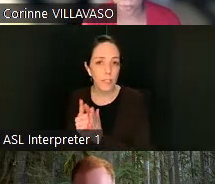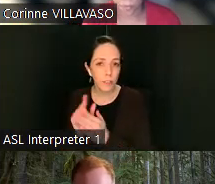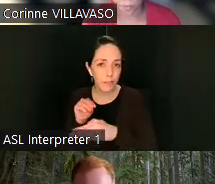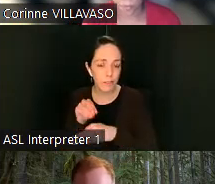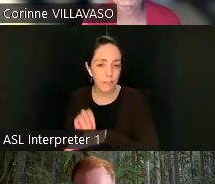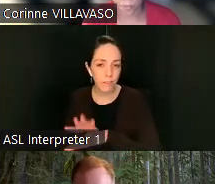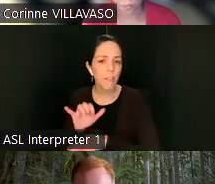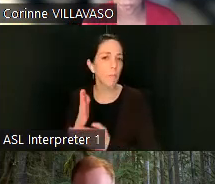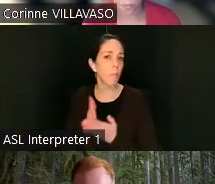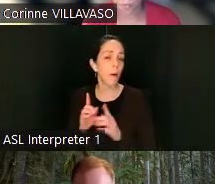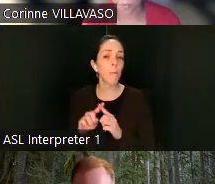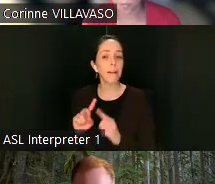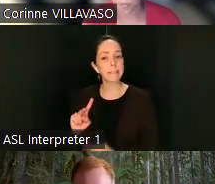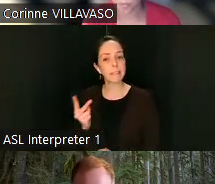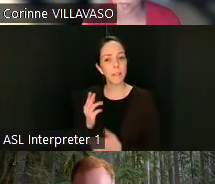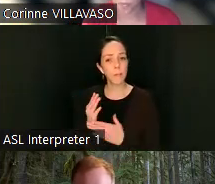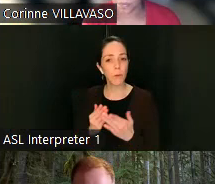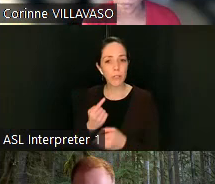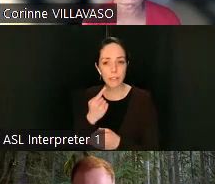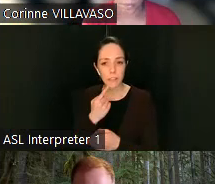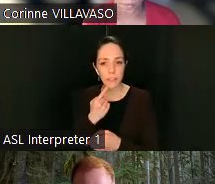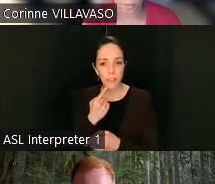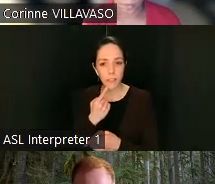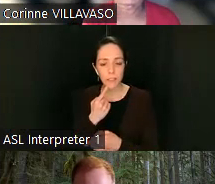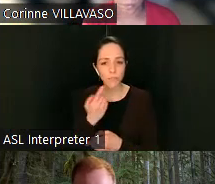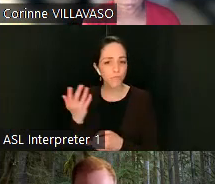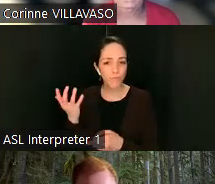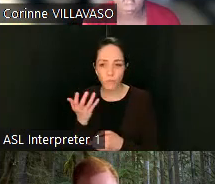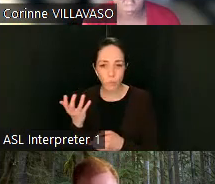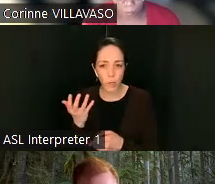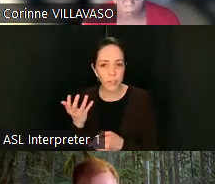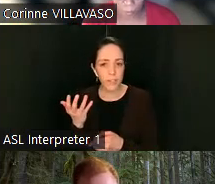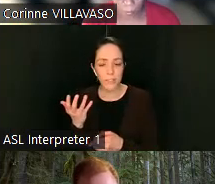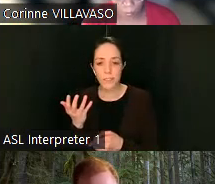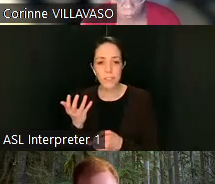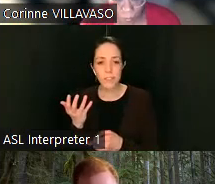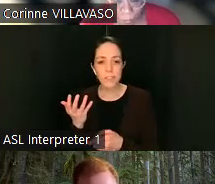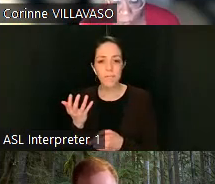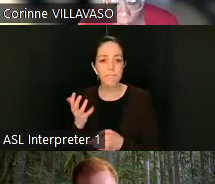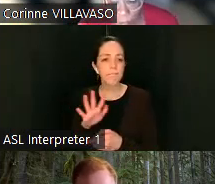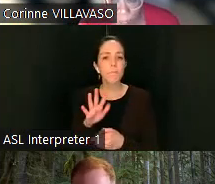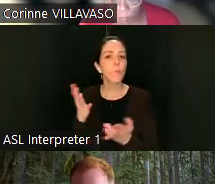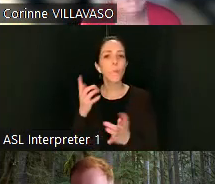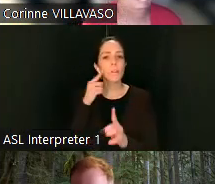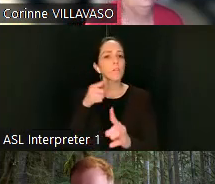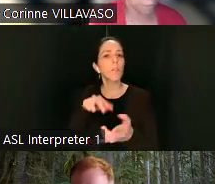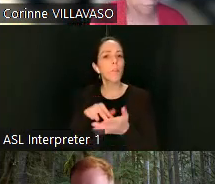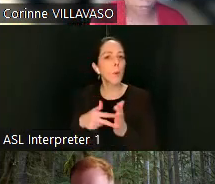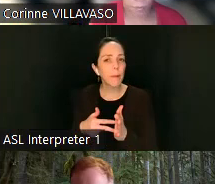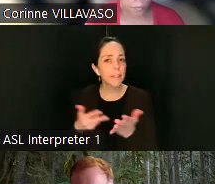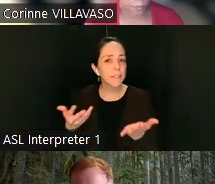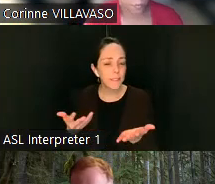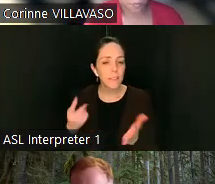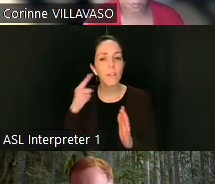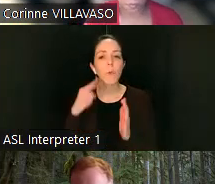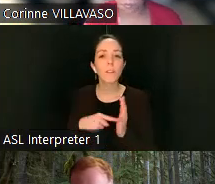be helpful too, which is what is the essentially intended, how does the